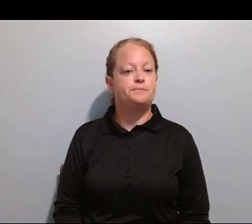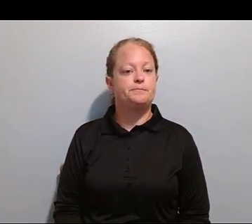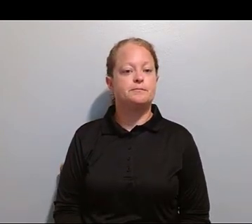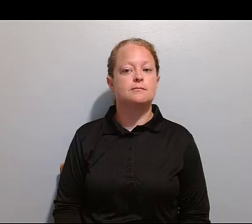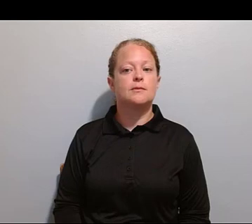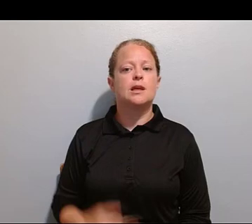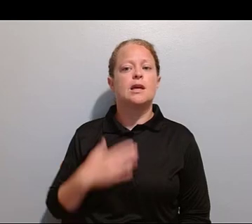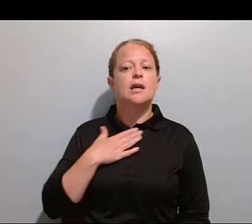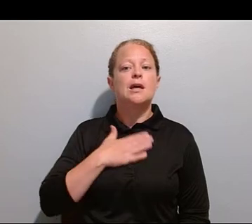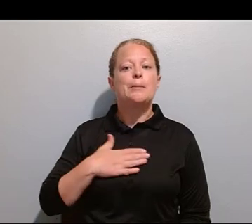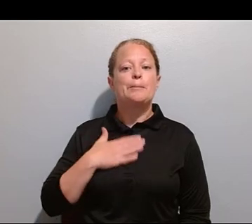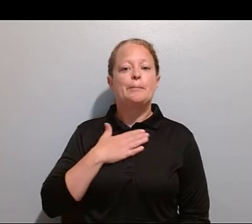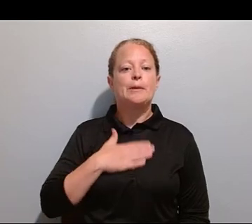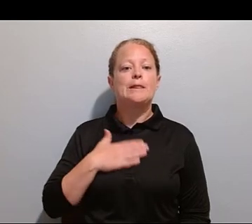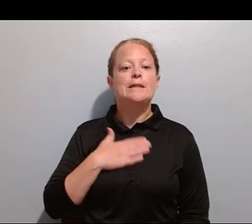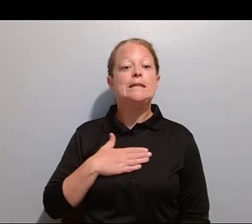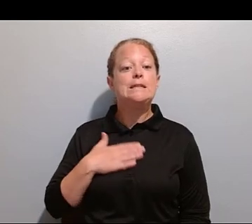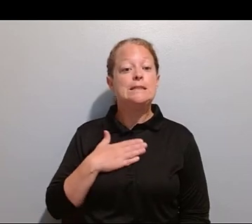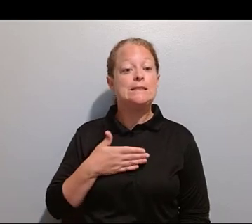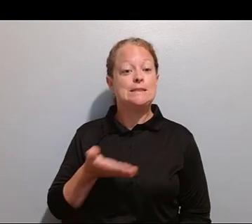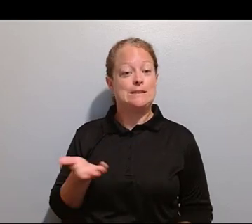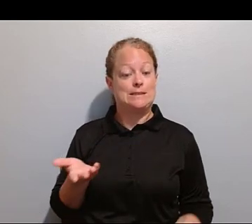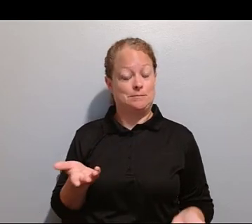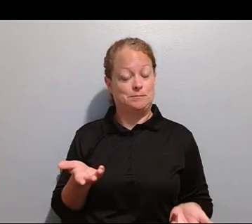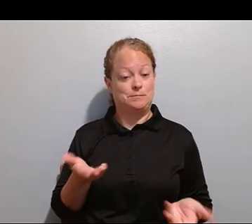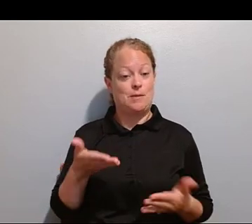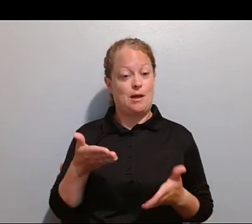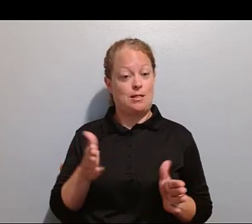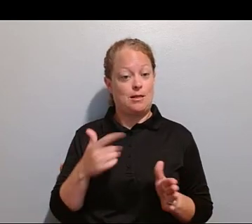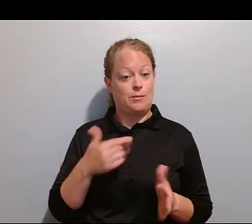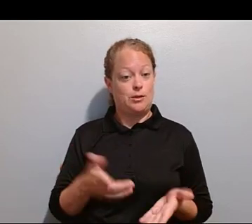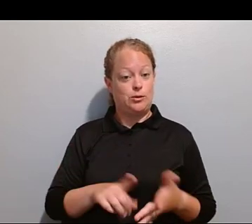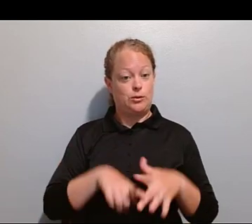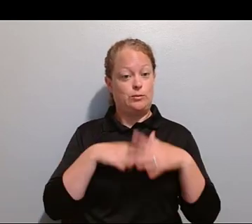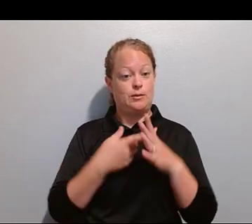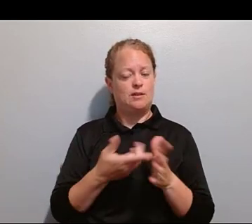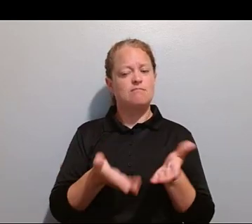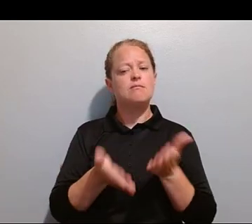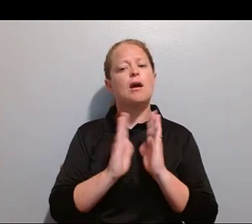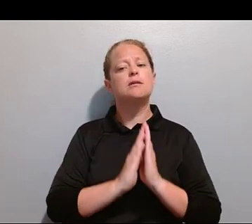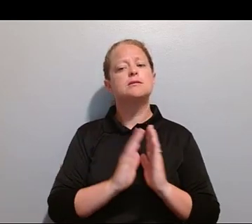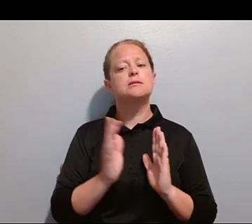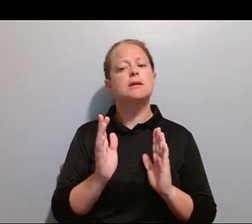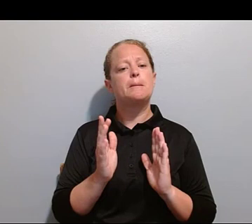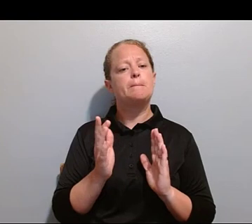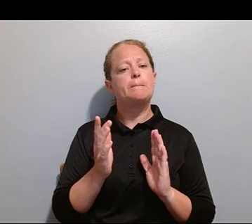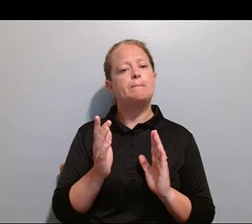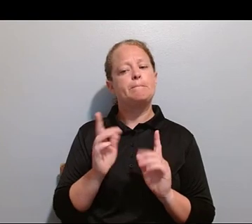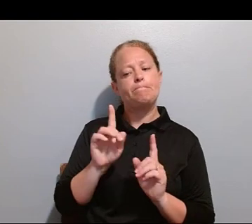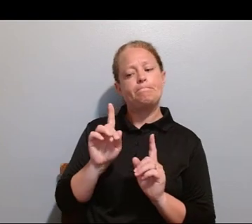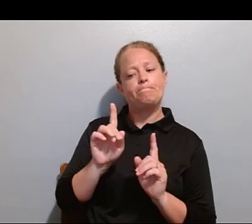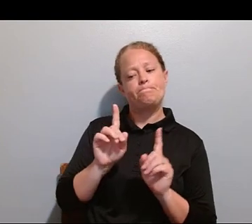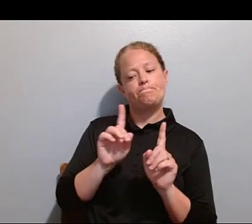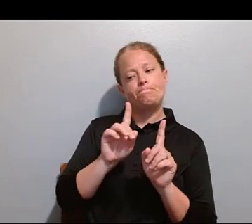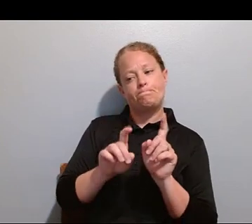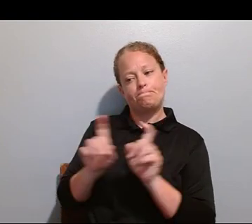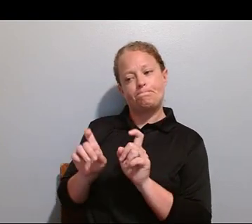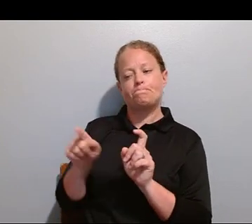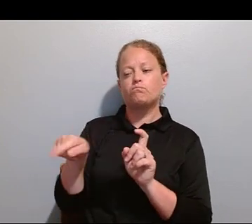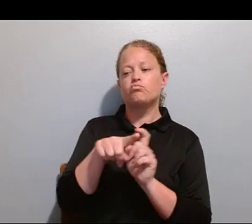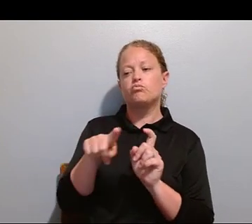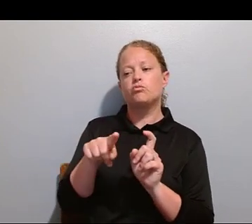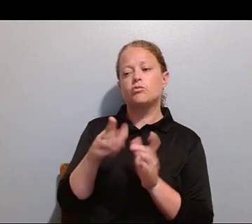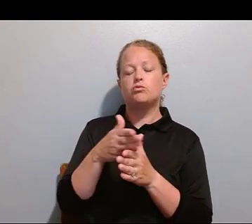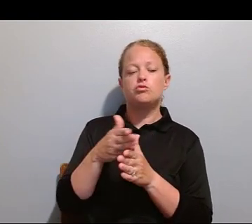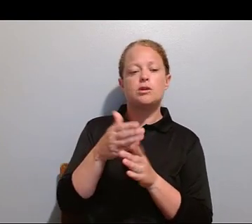Please allow me to begin by asking you if you could share a little bit more about yourselves as individuals, as